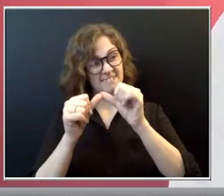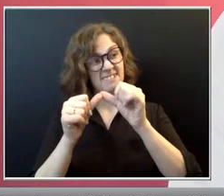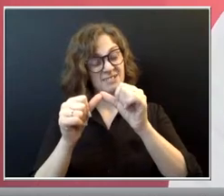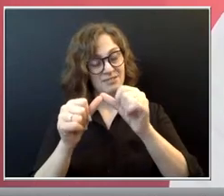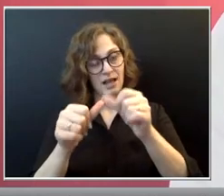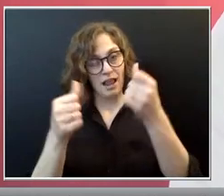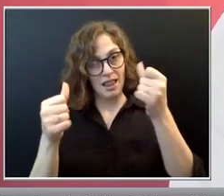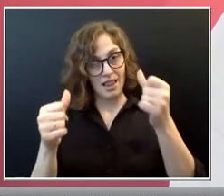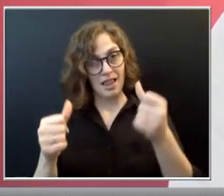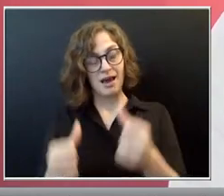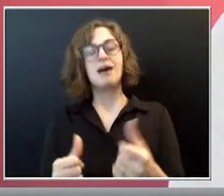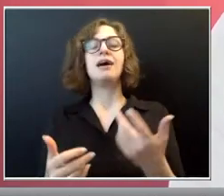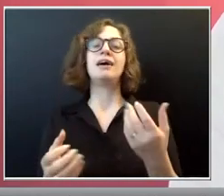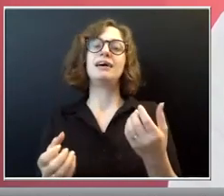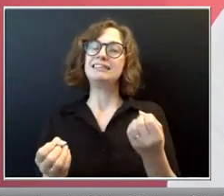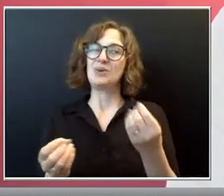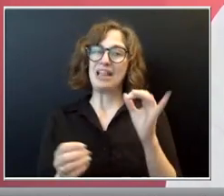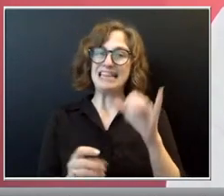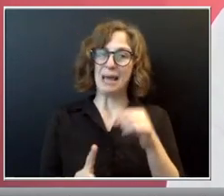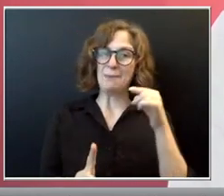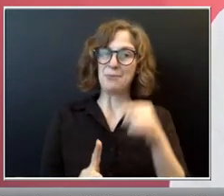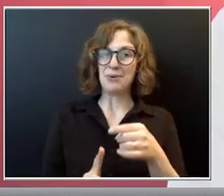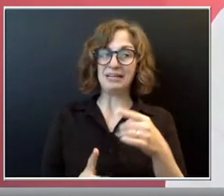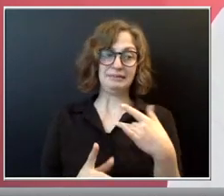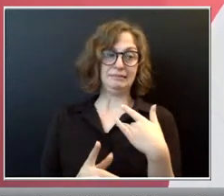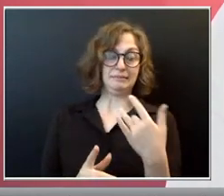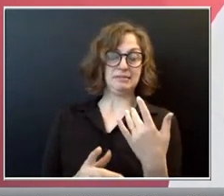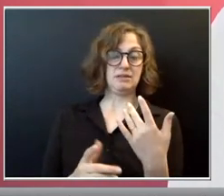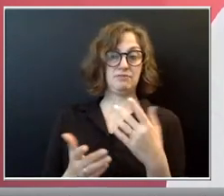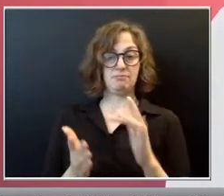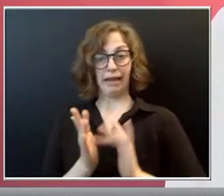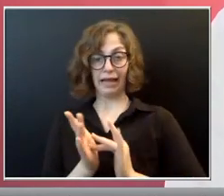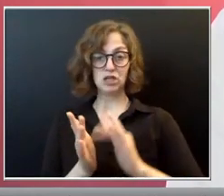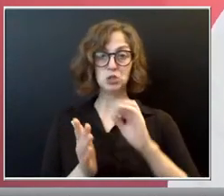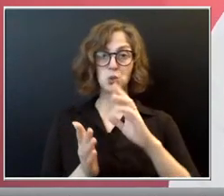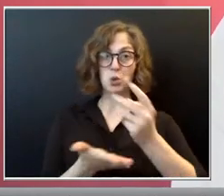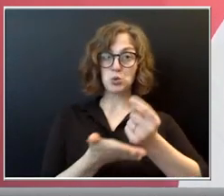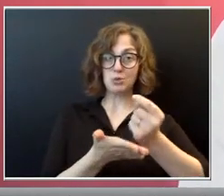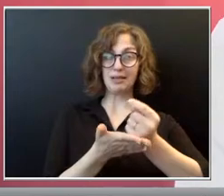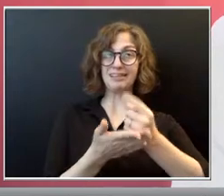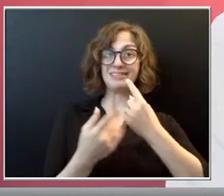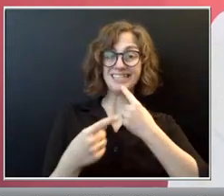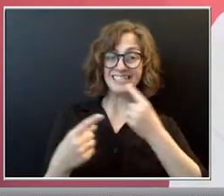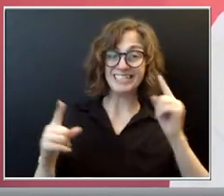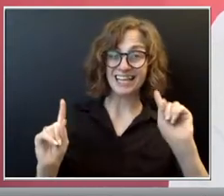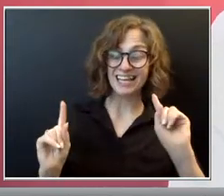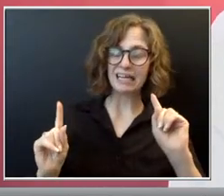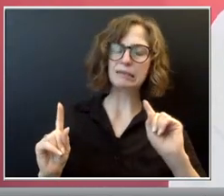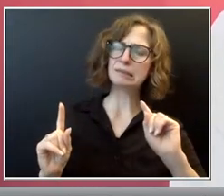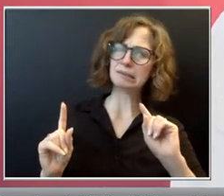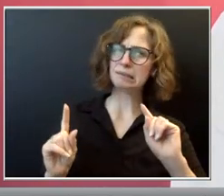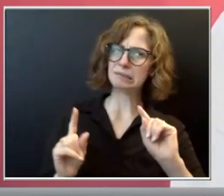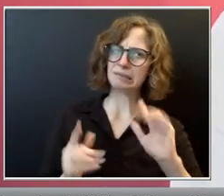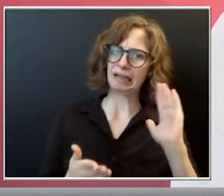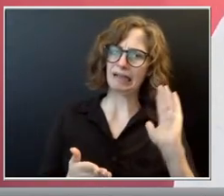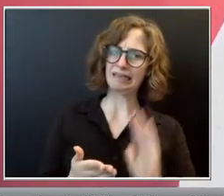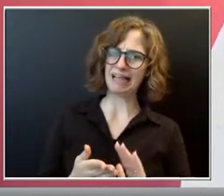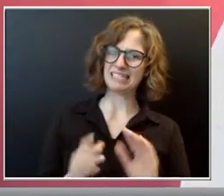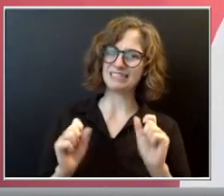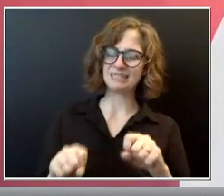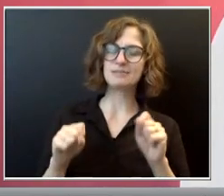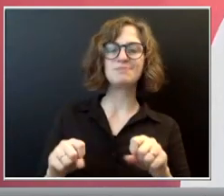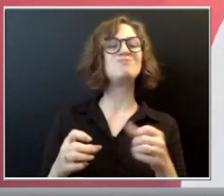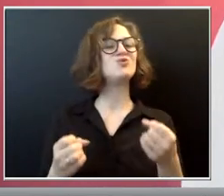or ablation procedure decreases with time. So if we can get control of it early, it's helpful. And so fortunately for Jan's situation, I think